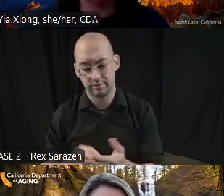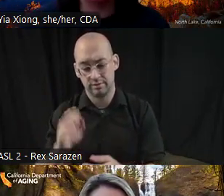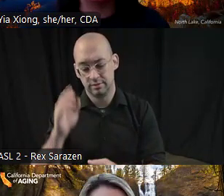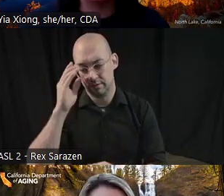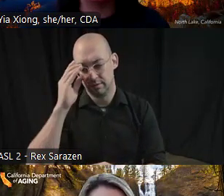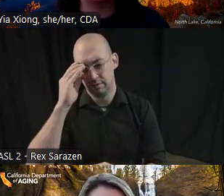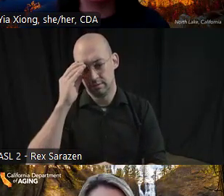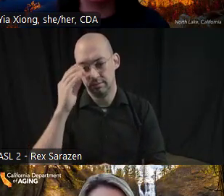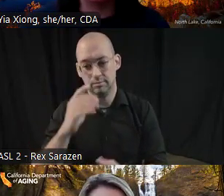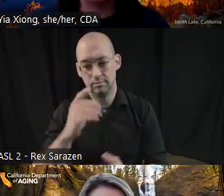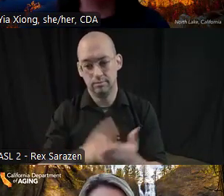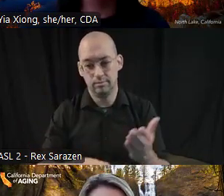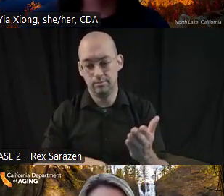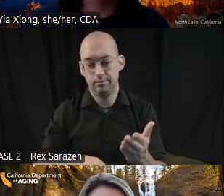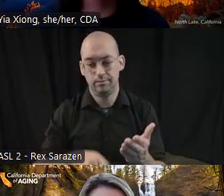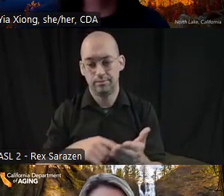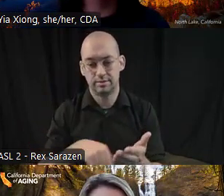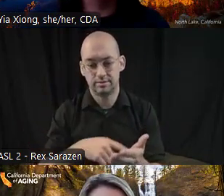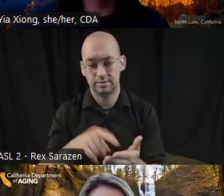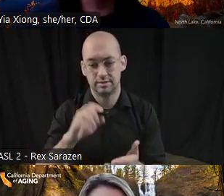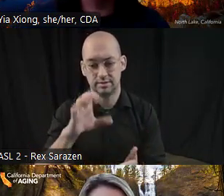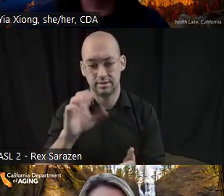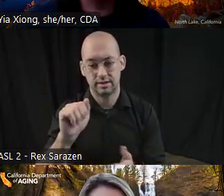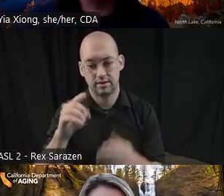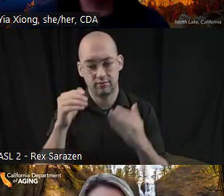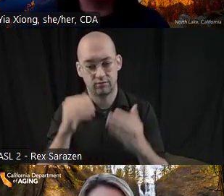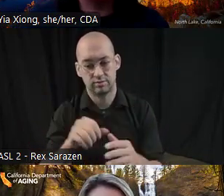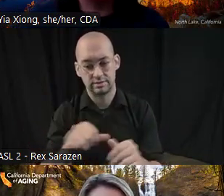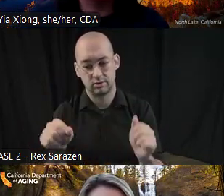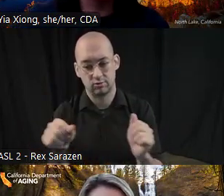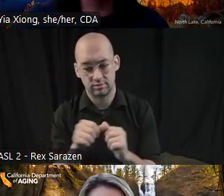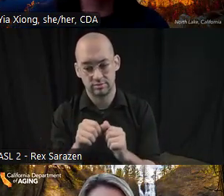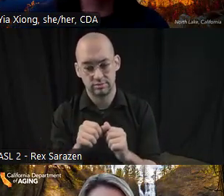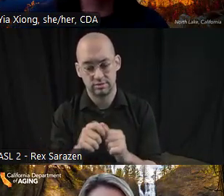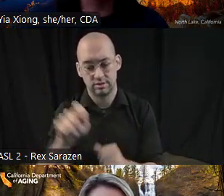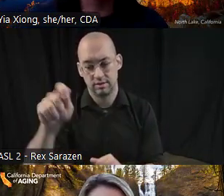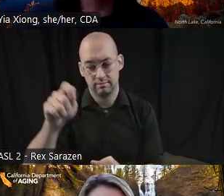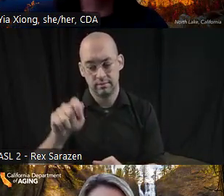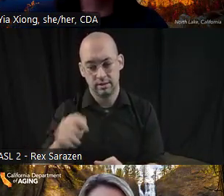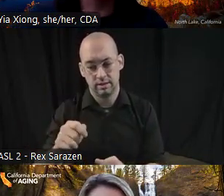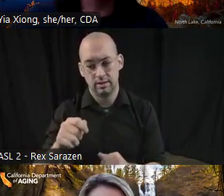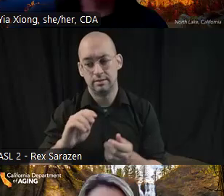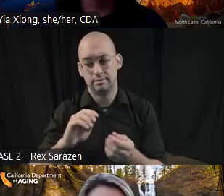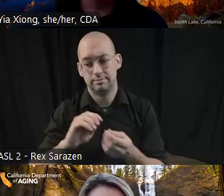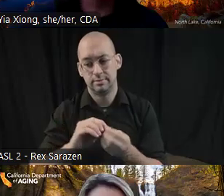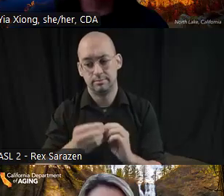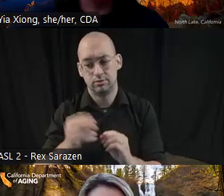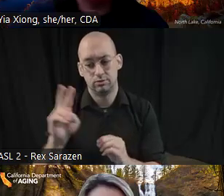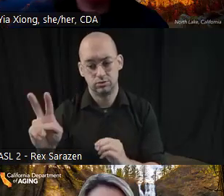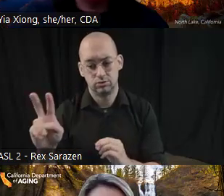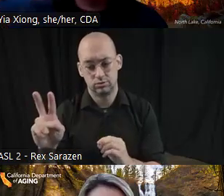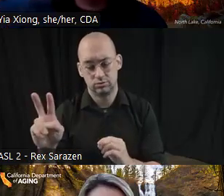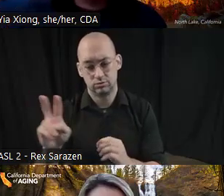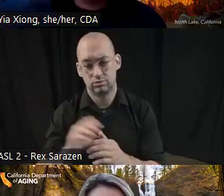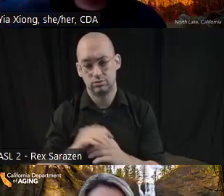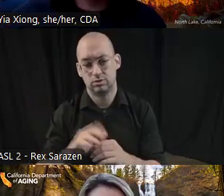the what's, I guess, under ECAD's focus areas, and then issue item number 2. The